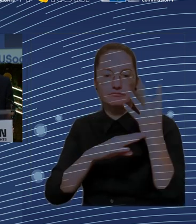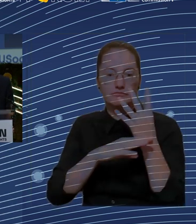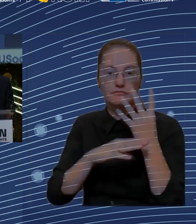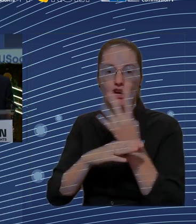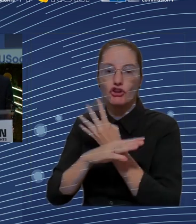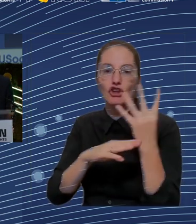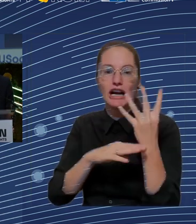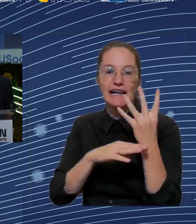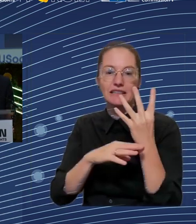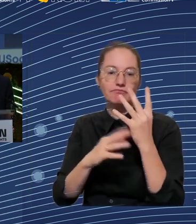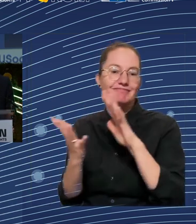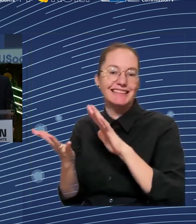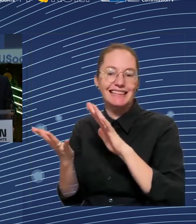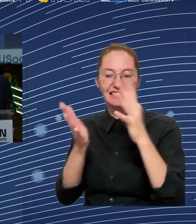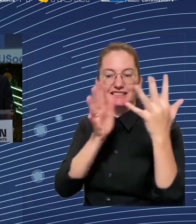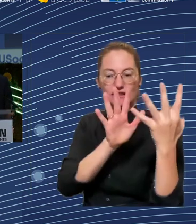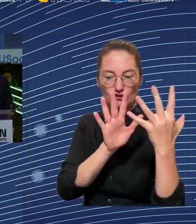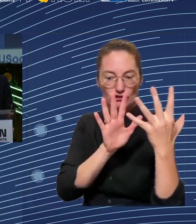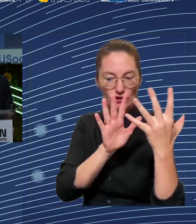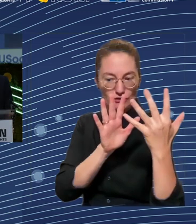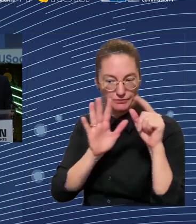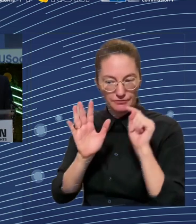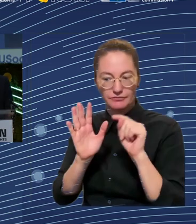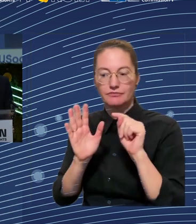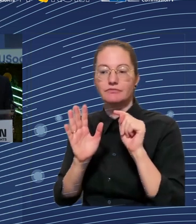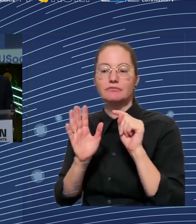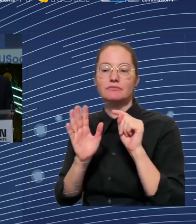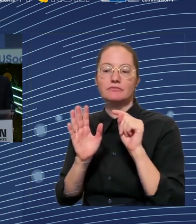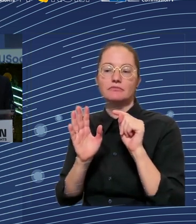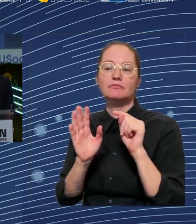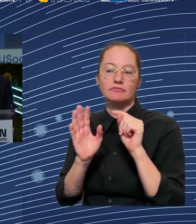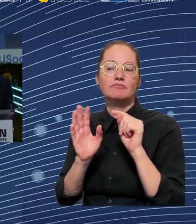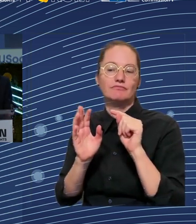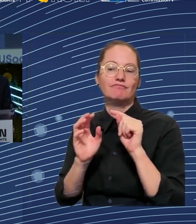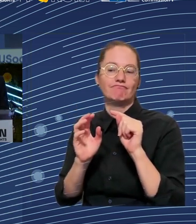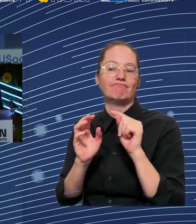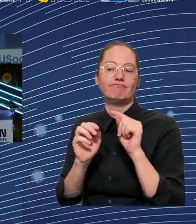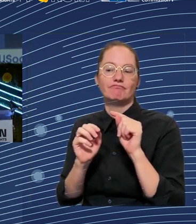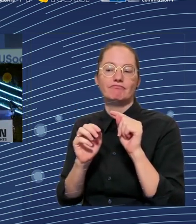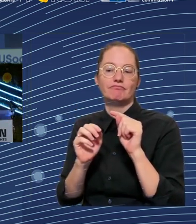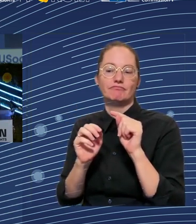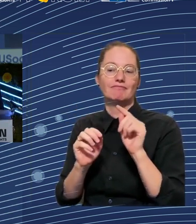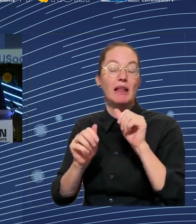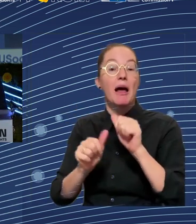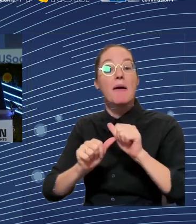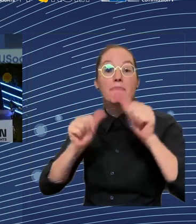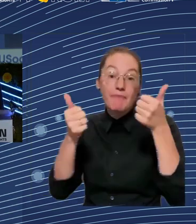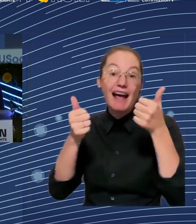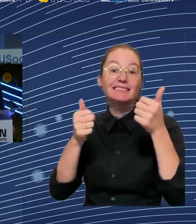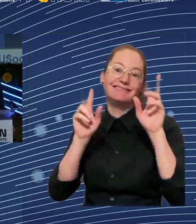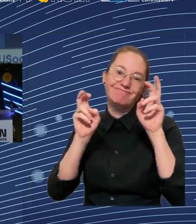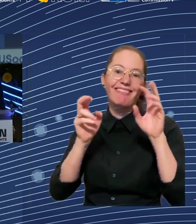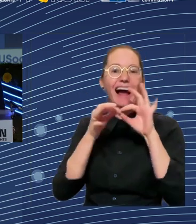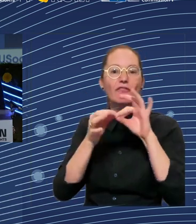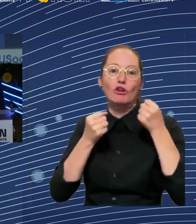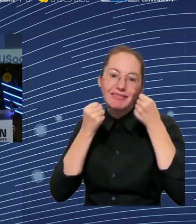is, most jobs are carried out either predominantly by men or predominantly by women. And the same holds for the shortage occupations